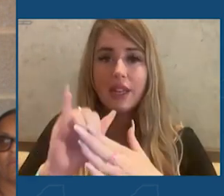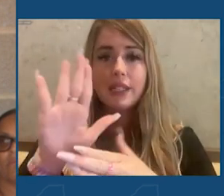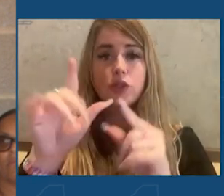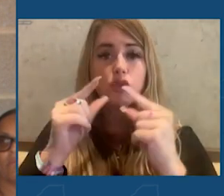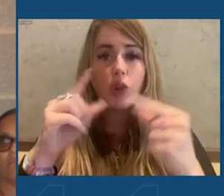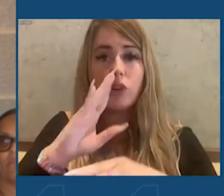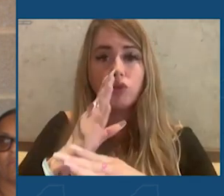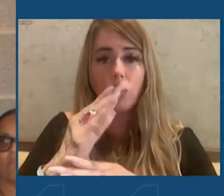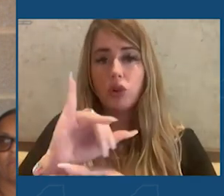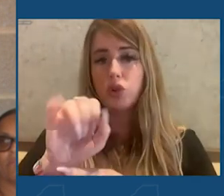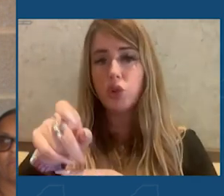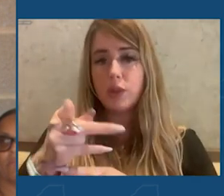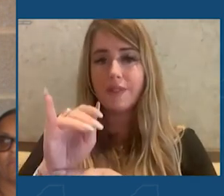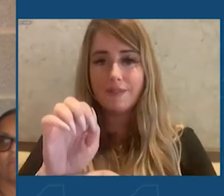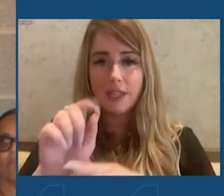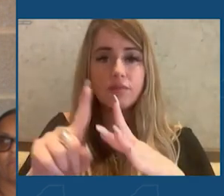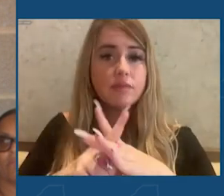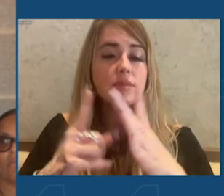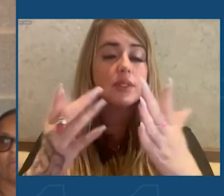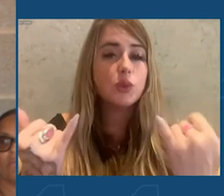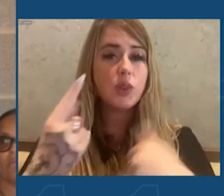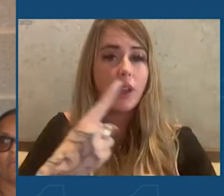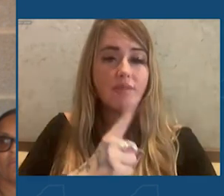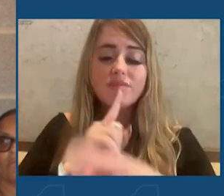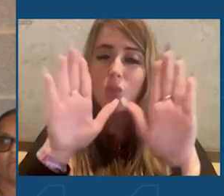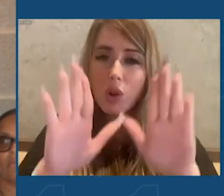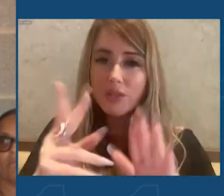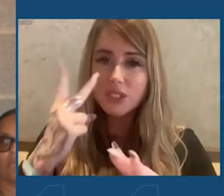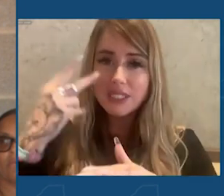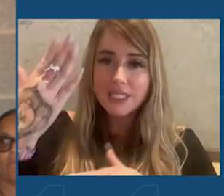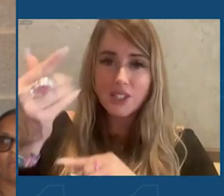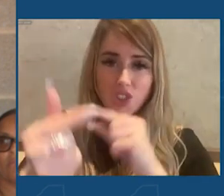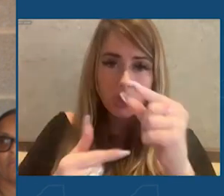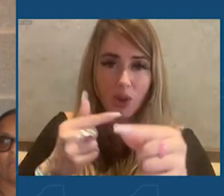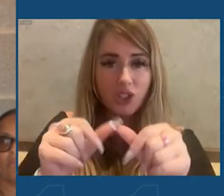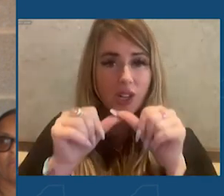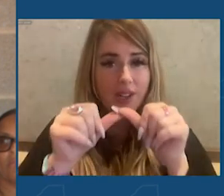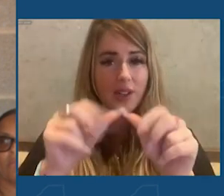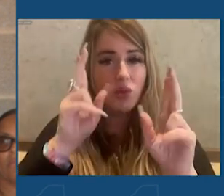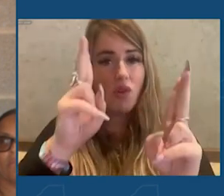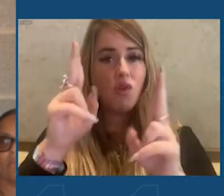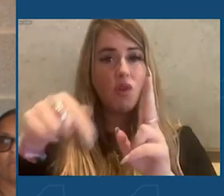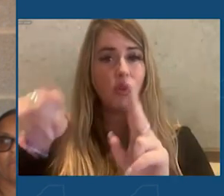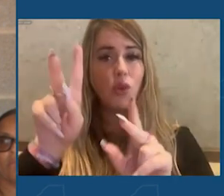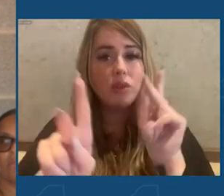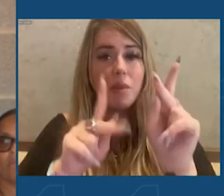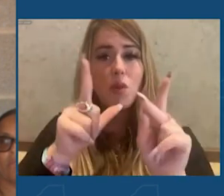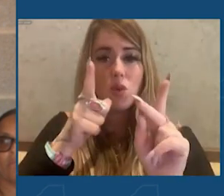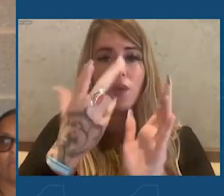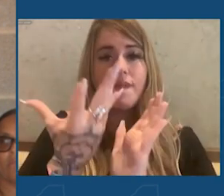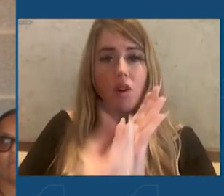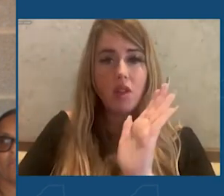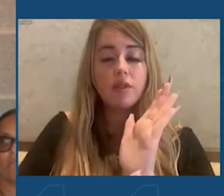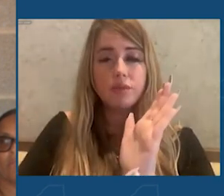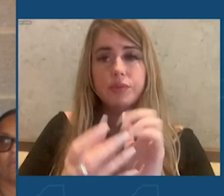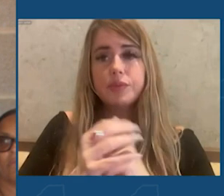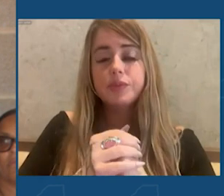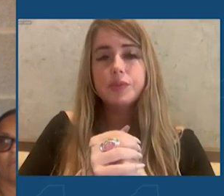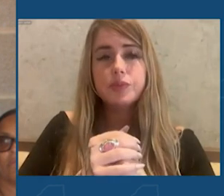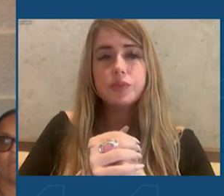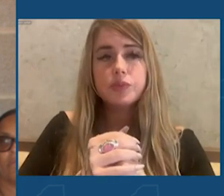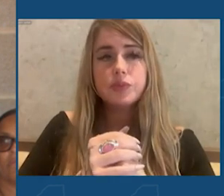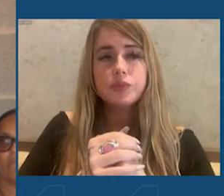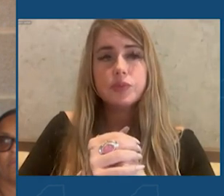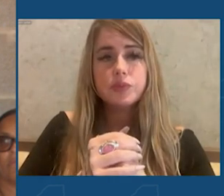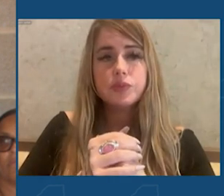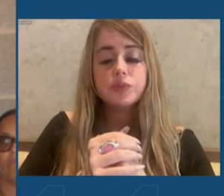today. It's wonderful to see the next generation continuing to honor those who have fallen for our freedoms. They